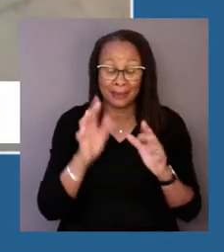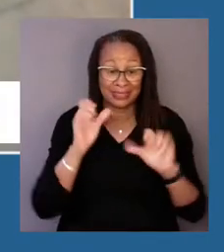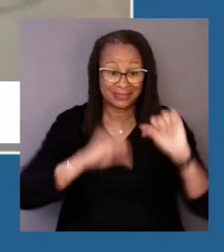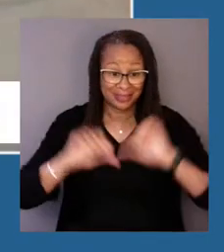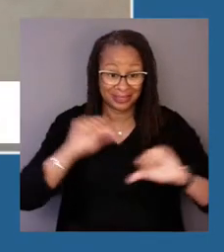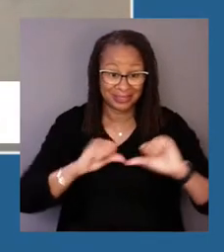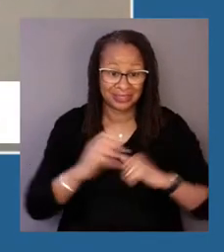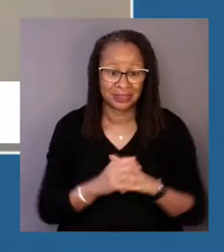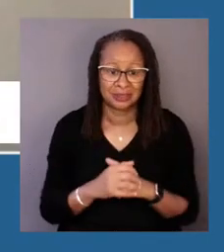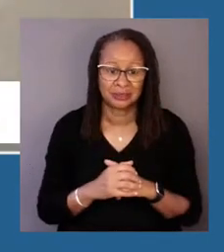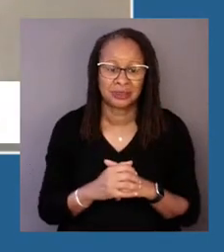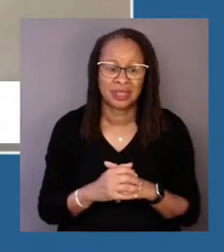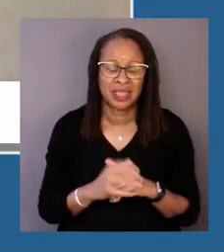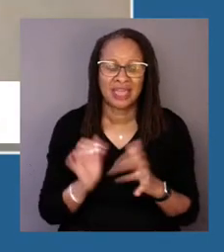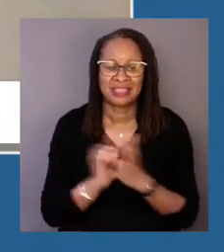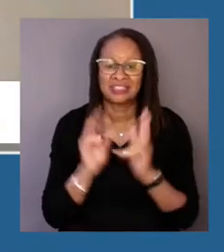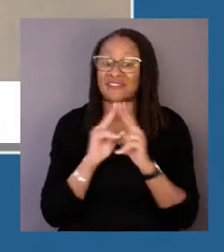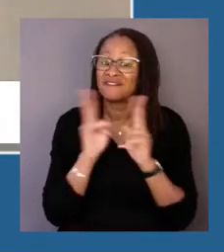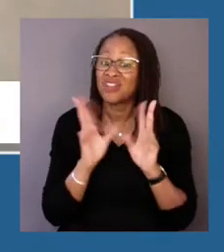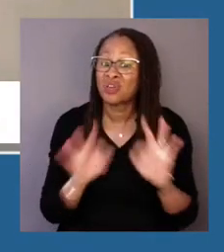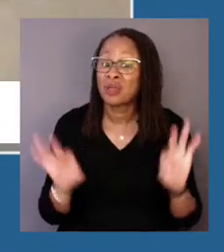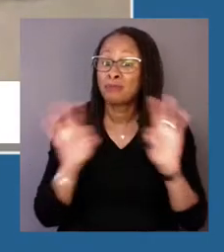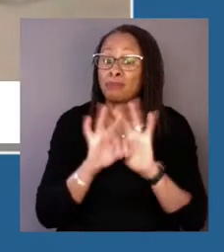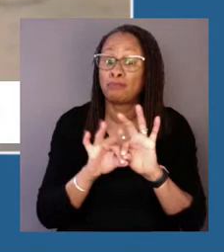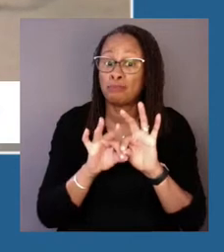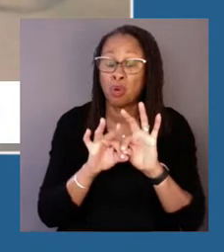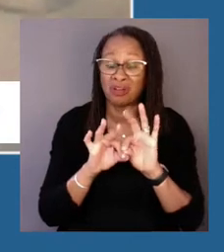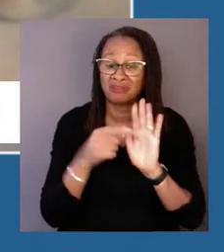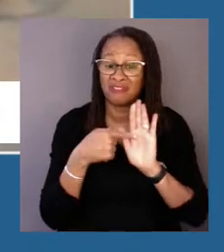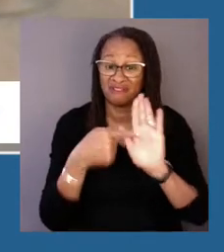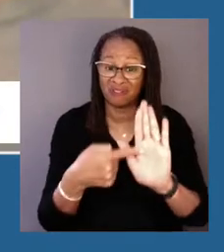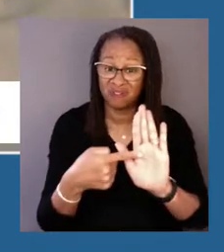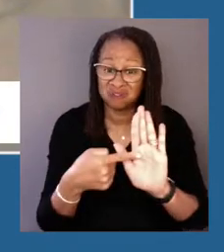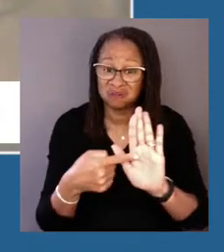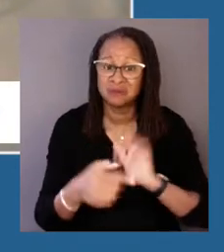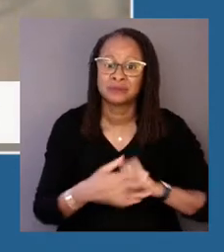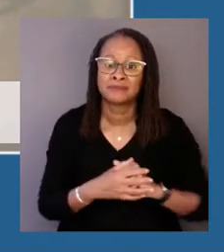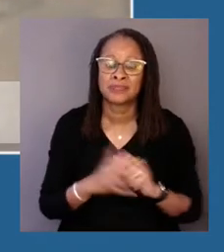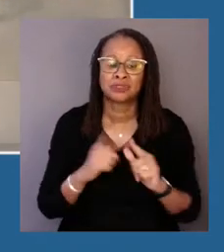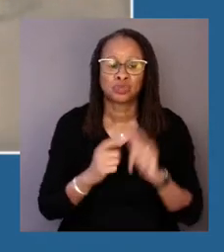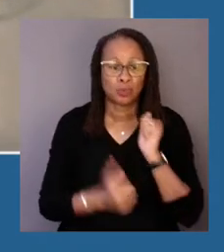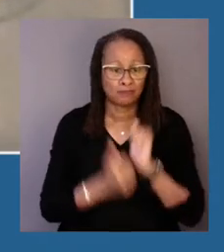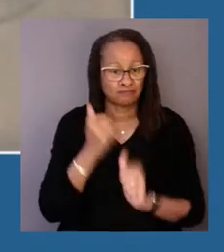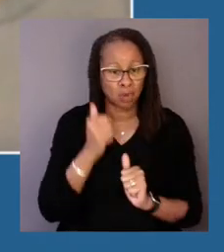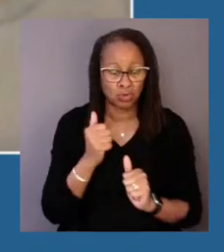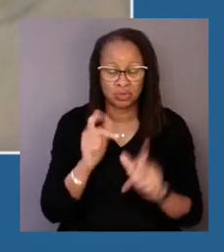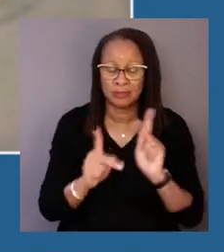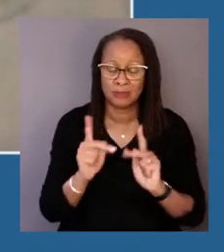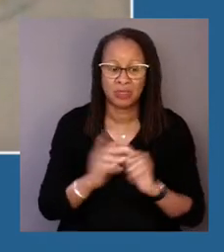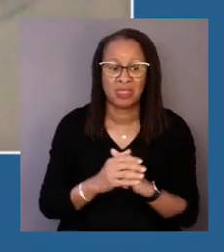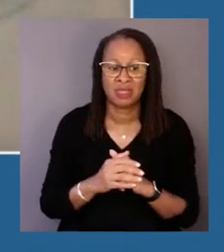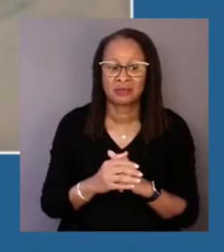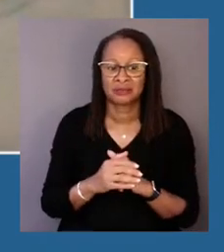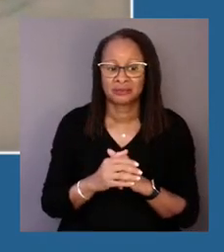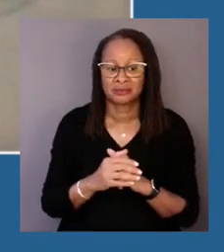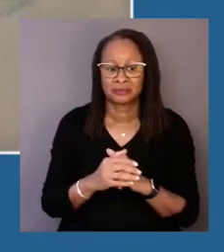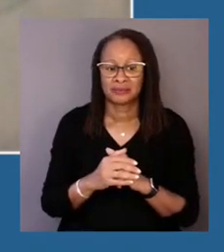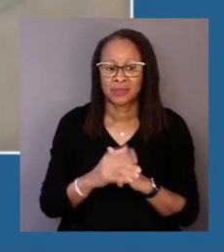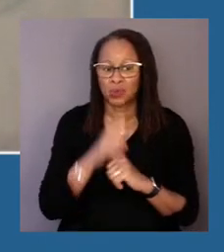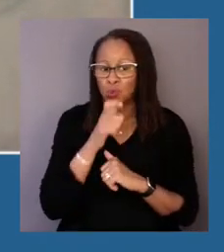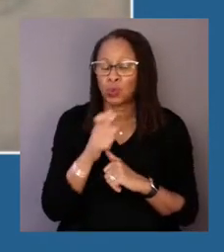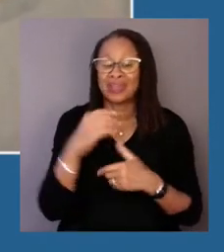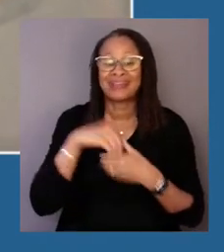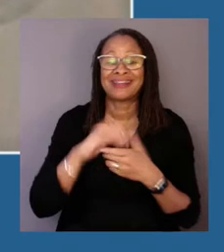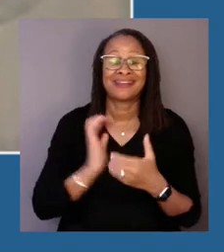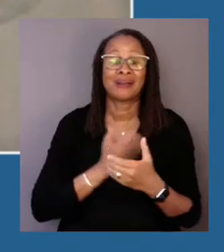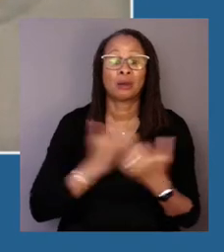That's such an important revelation, I'm sure, to most people who are in our audience right